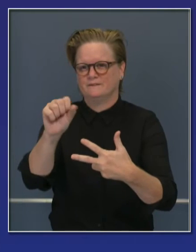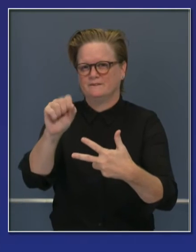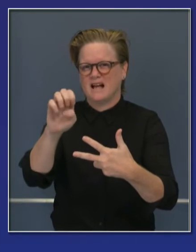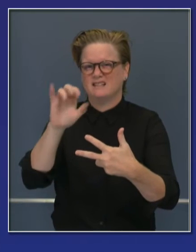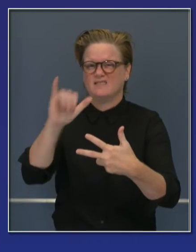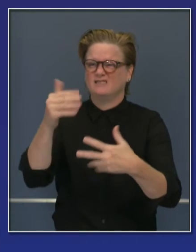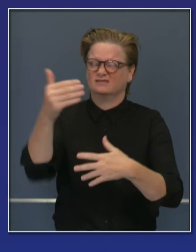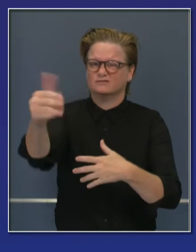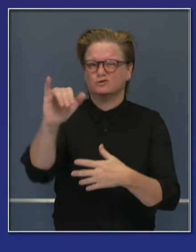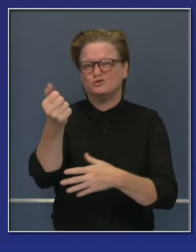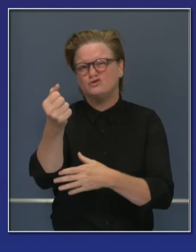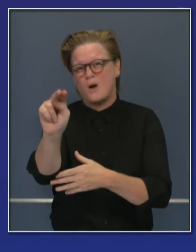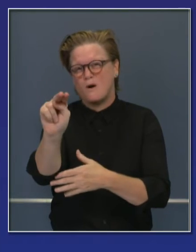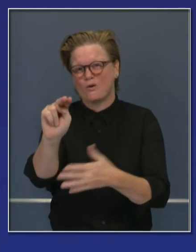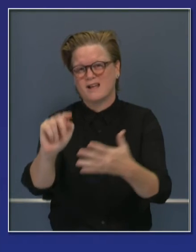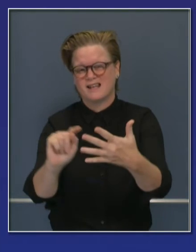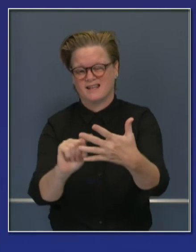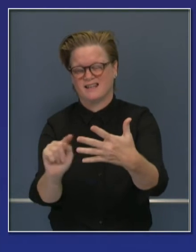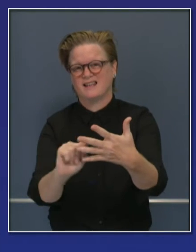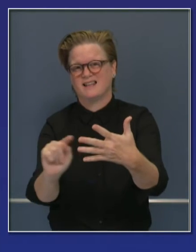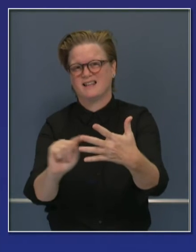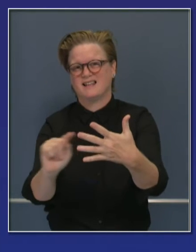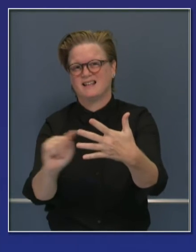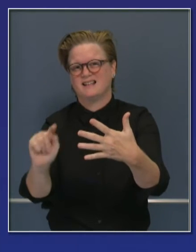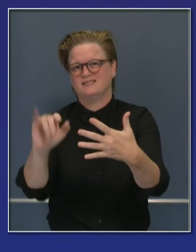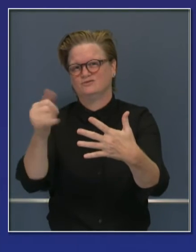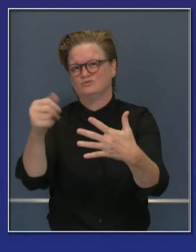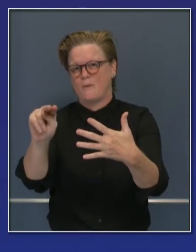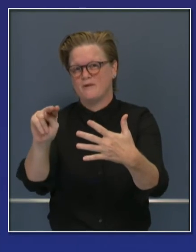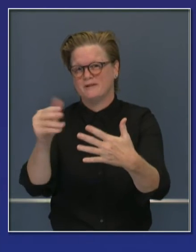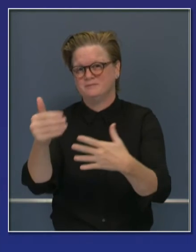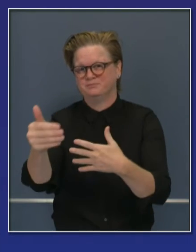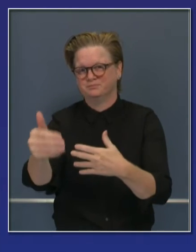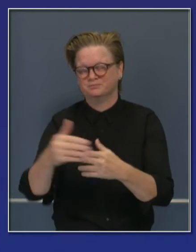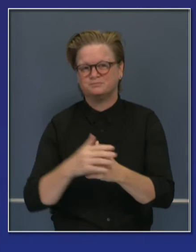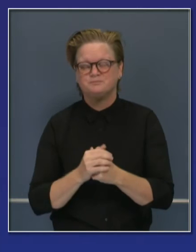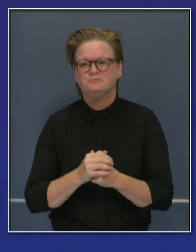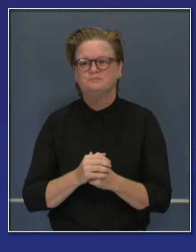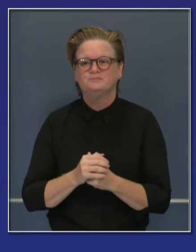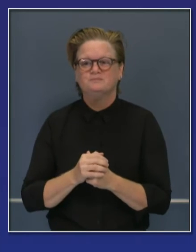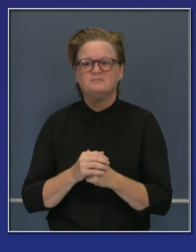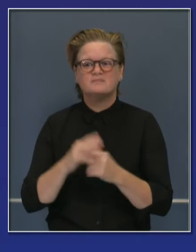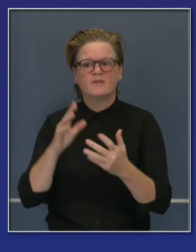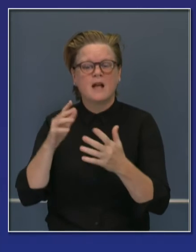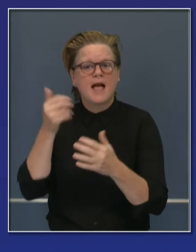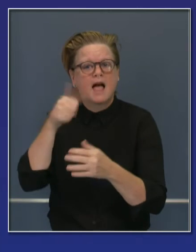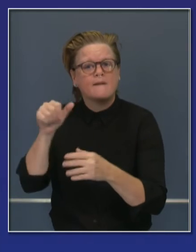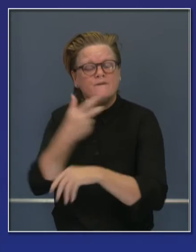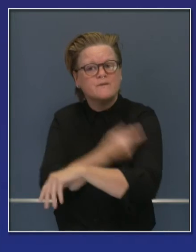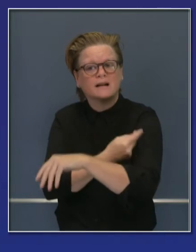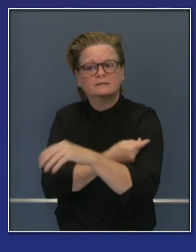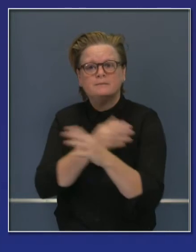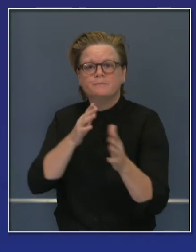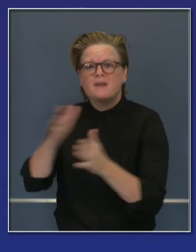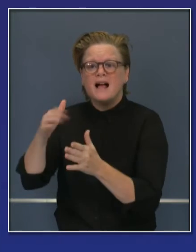are, community groups, school leaders, any vaccination plan has to also provide prioritization and